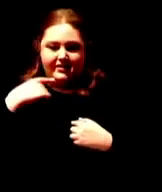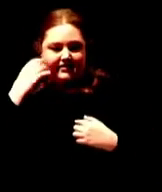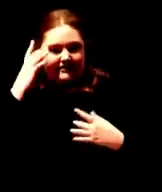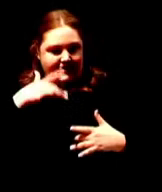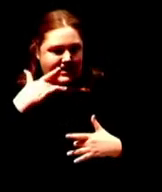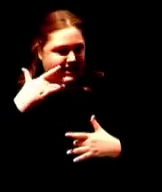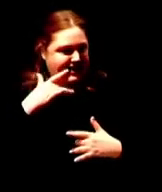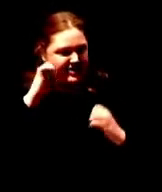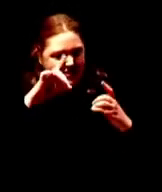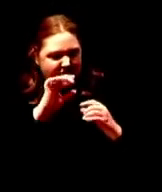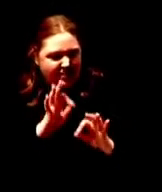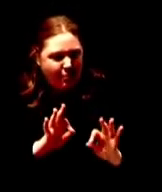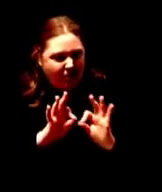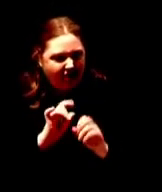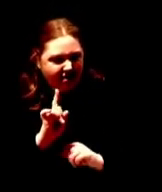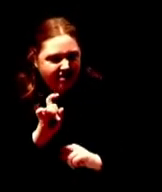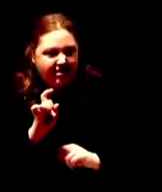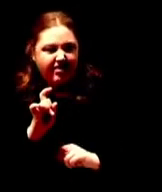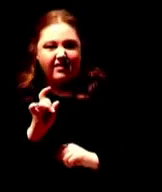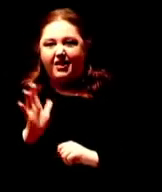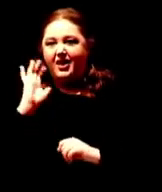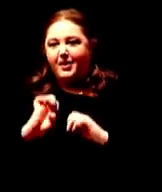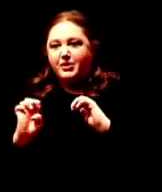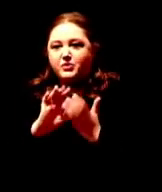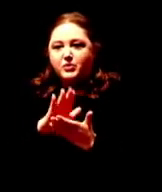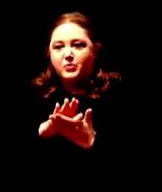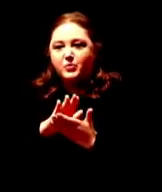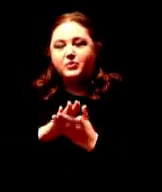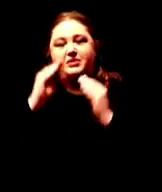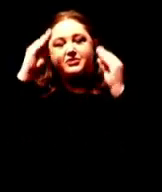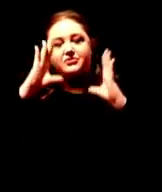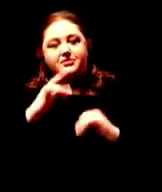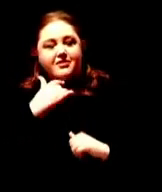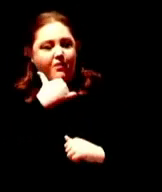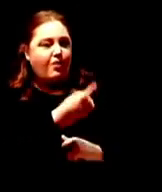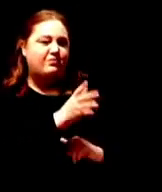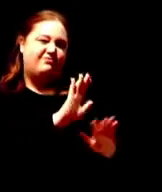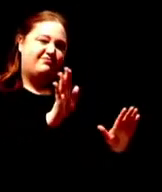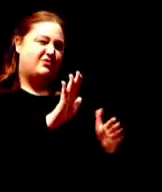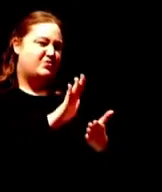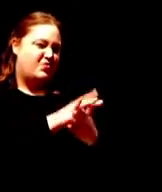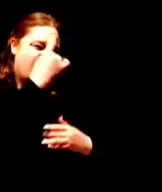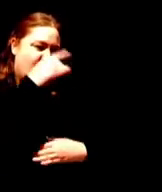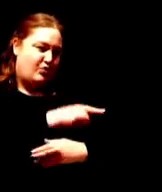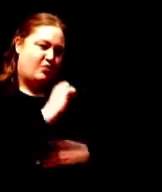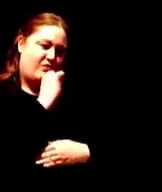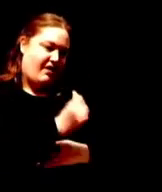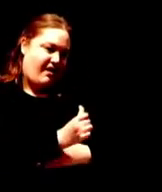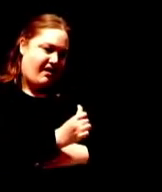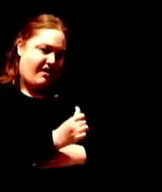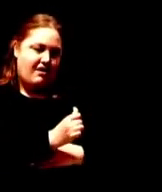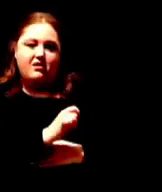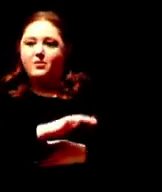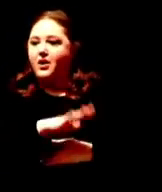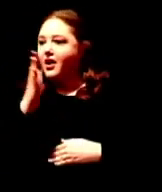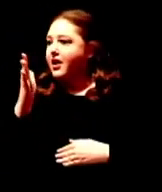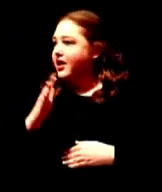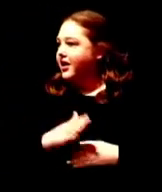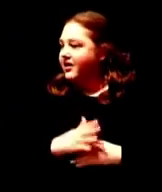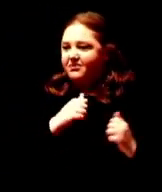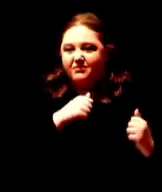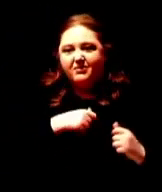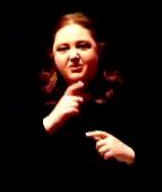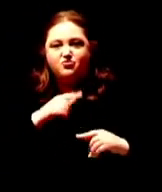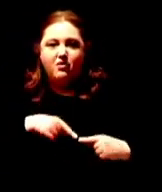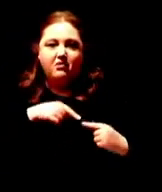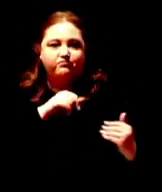education was worth it. When my teacher in elementary school told me that maybe school wasn't for me, when I had hurdles placed against me,